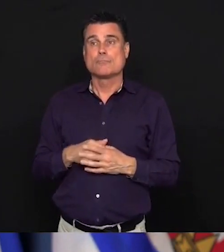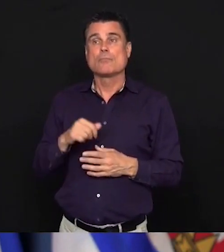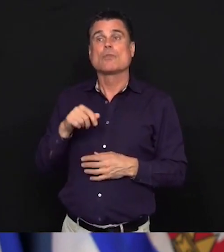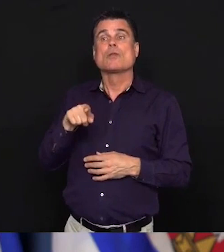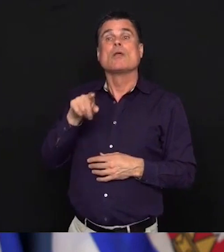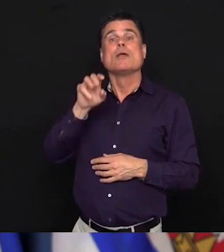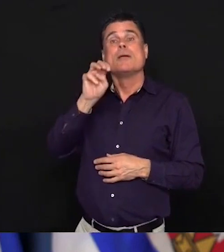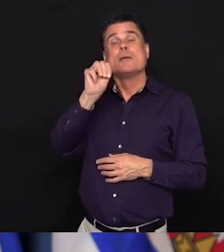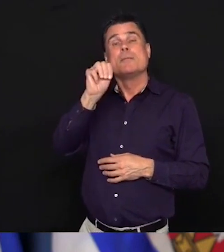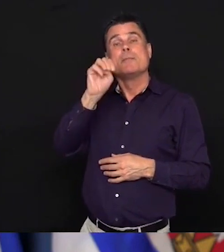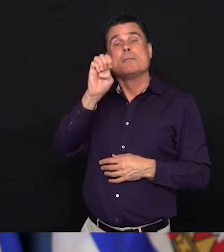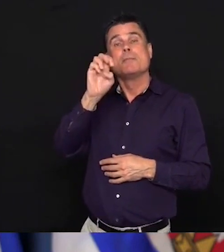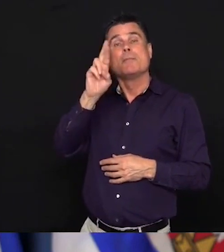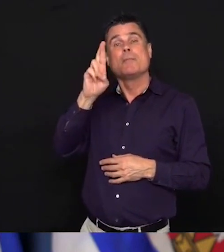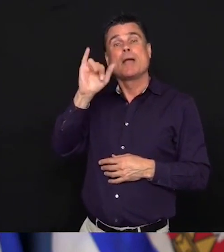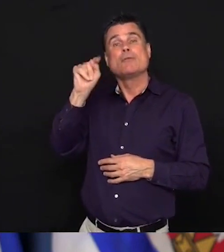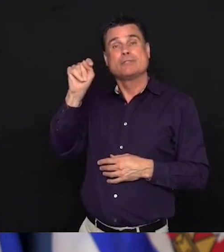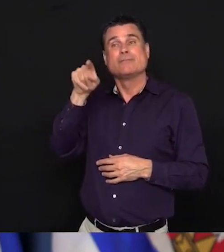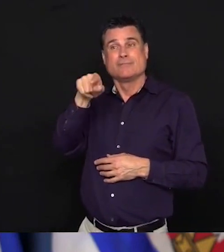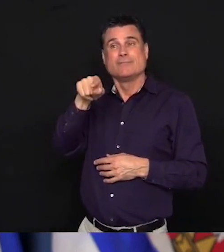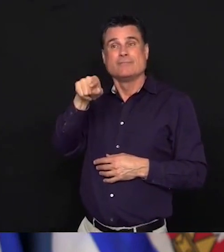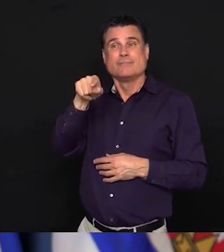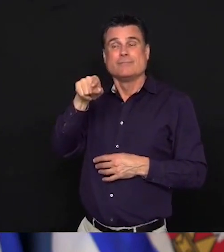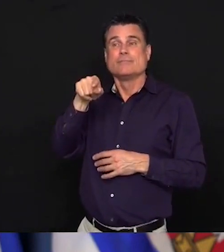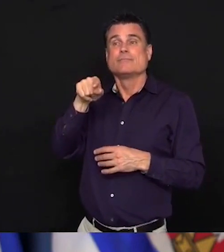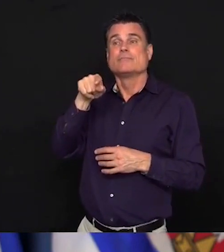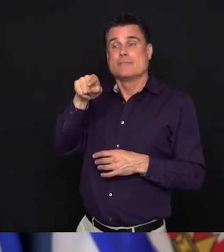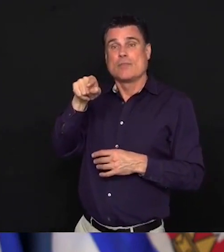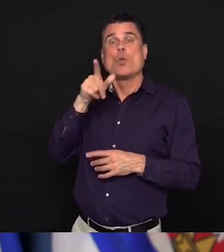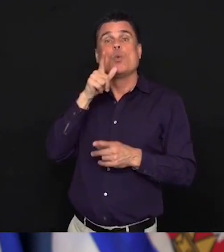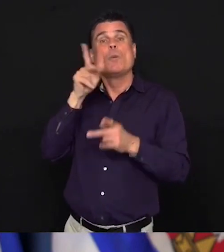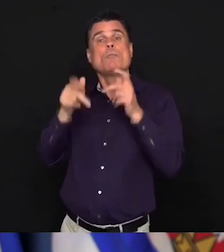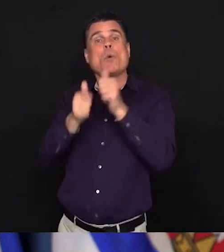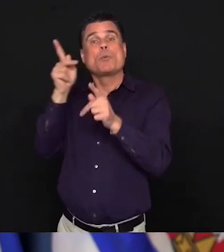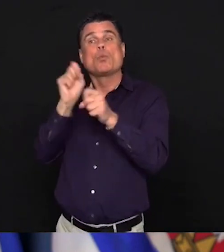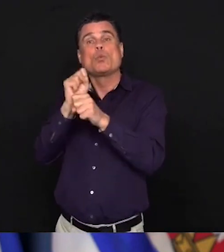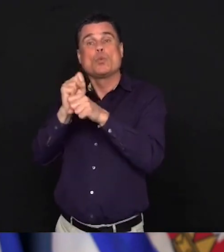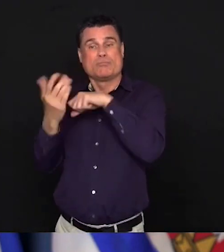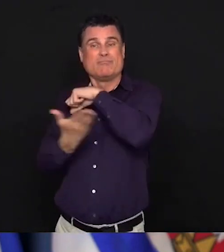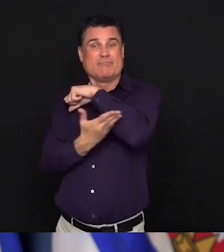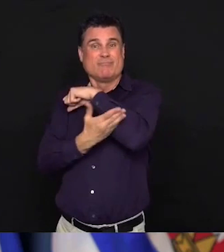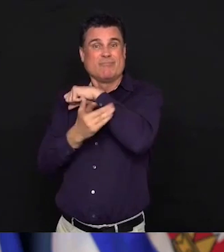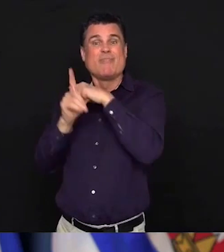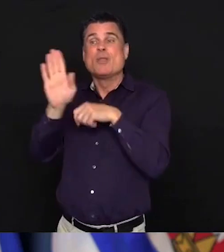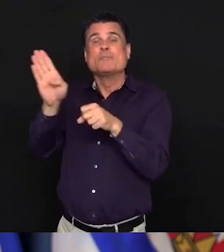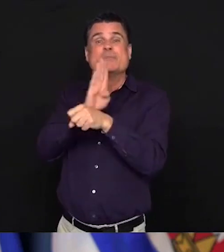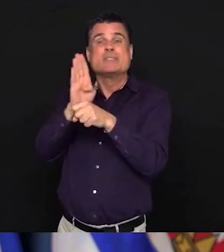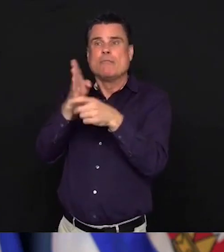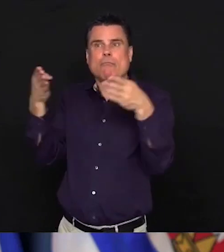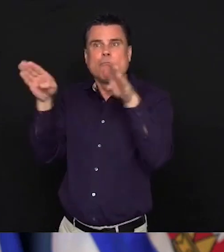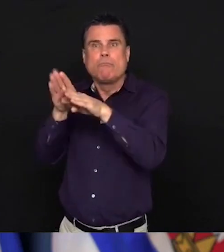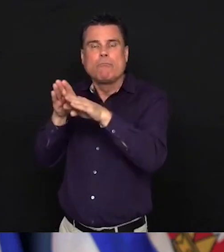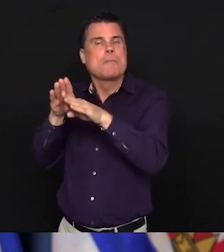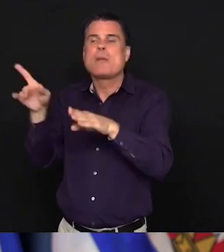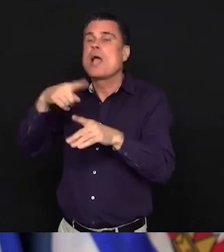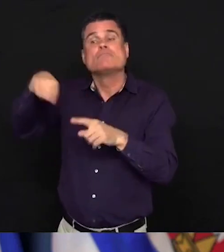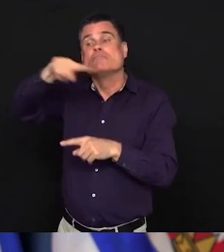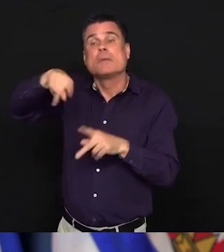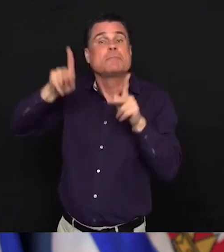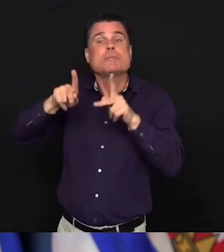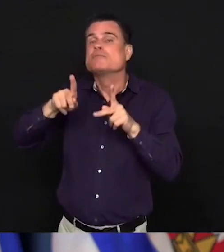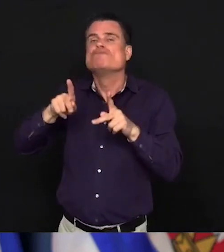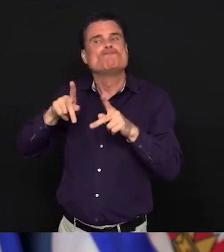still very vital to our economy, not just in rural BC, but in metro areas as well, and of course on Vancouver